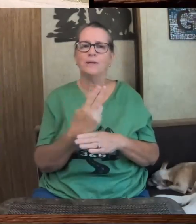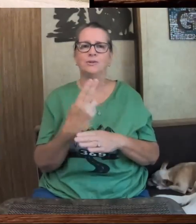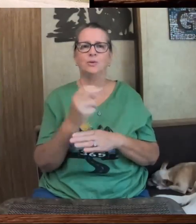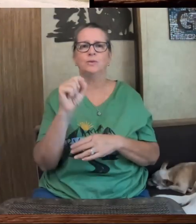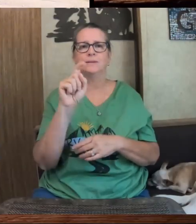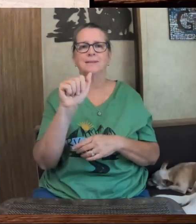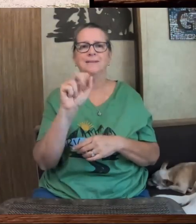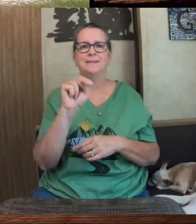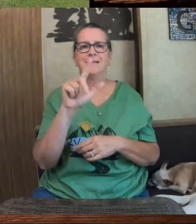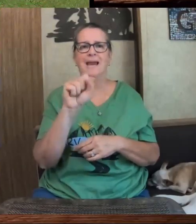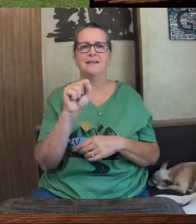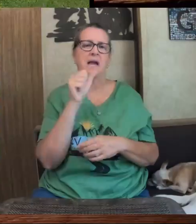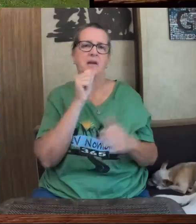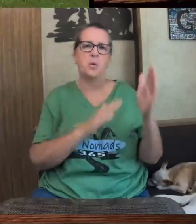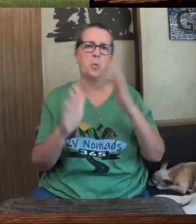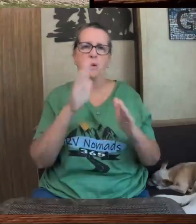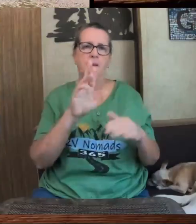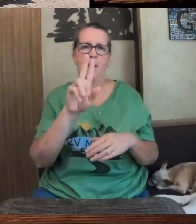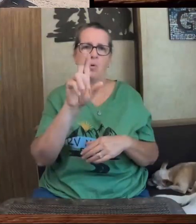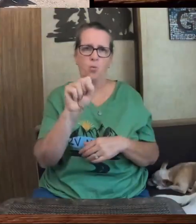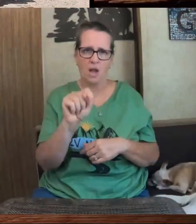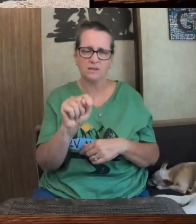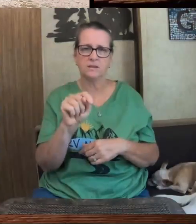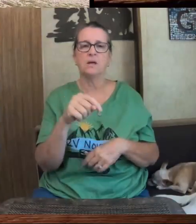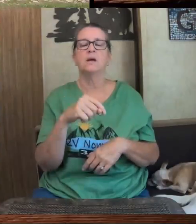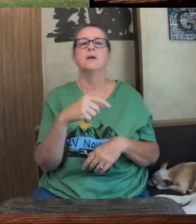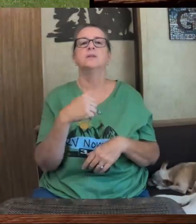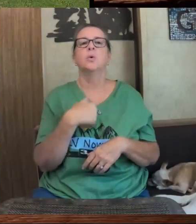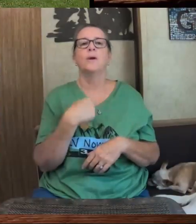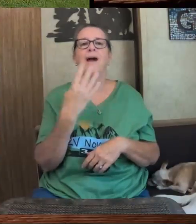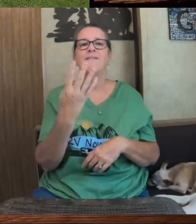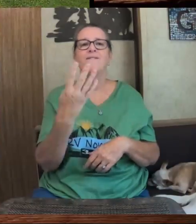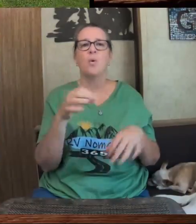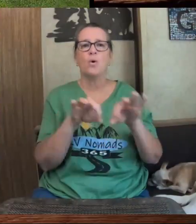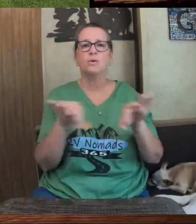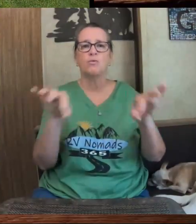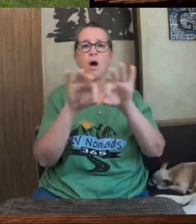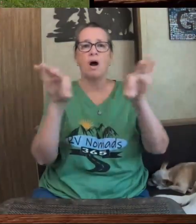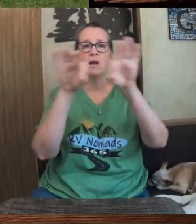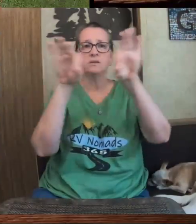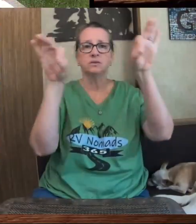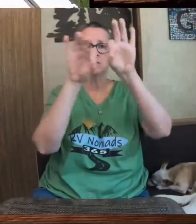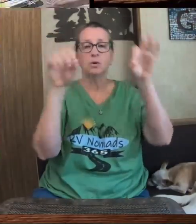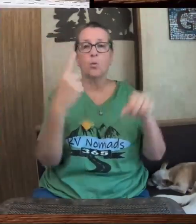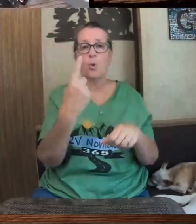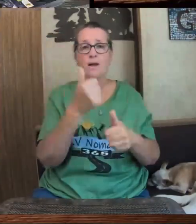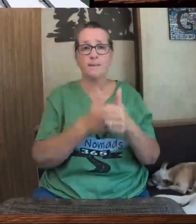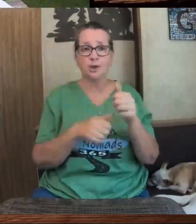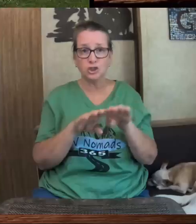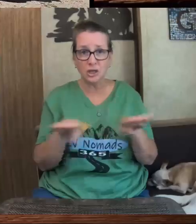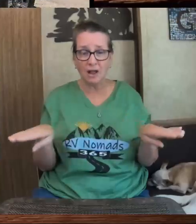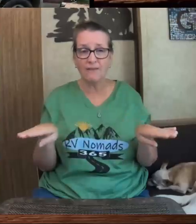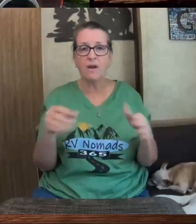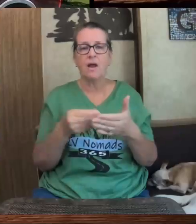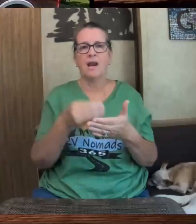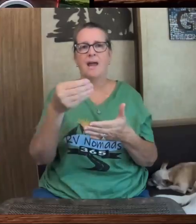anything rusting. We got 4 shower rods, 1 per shelf. You'll see what those are for. I got a